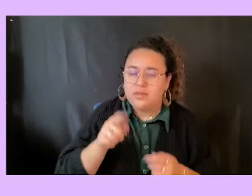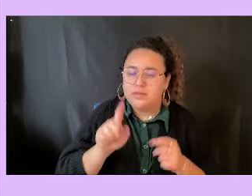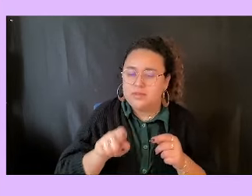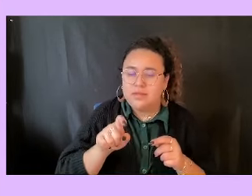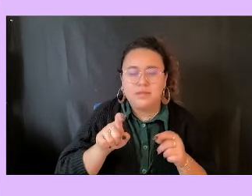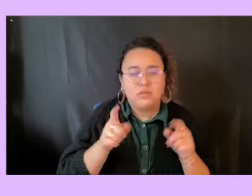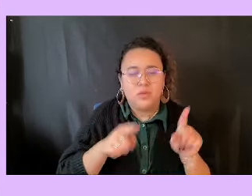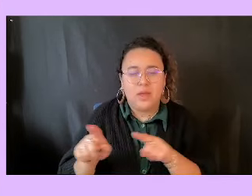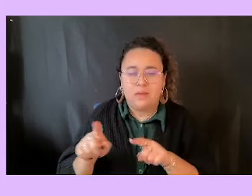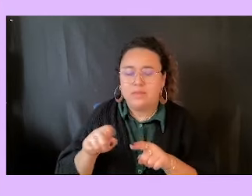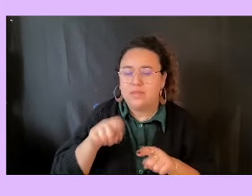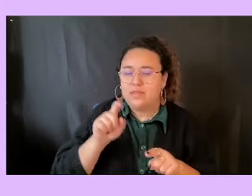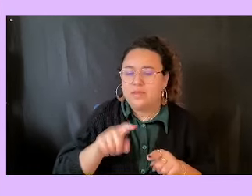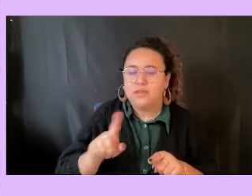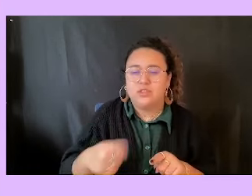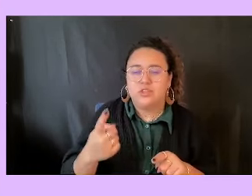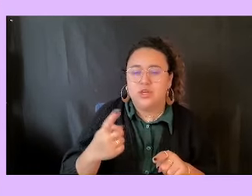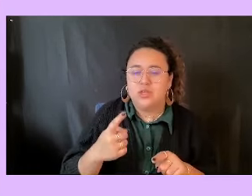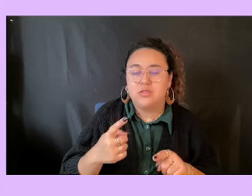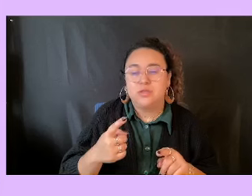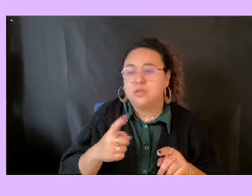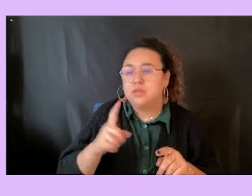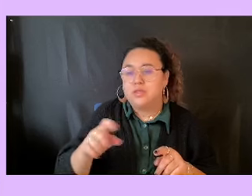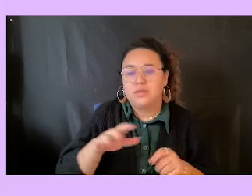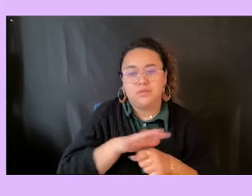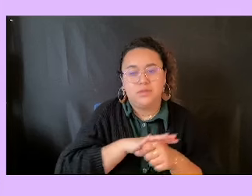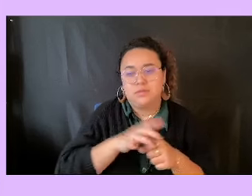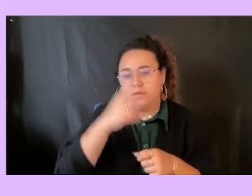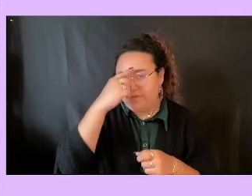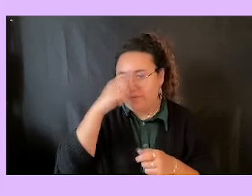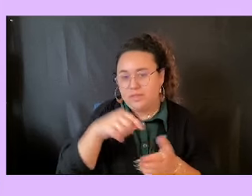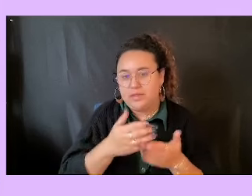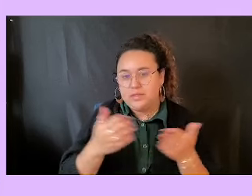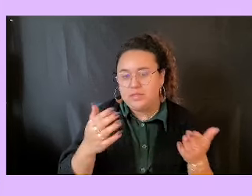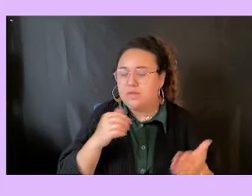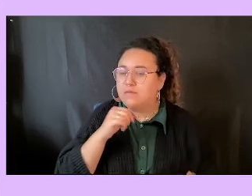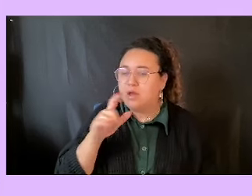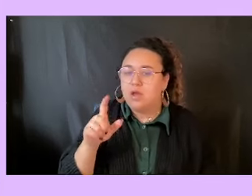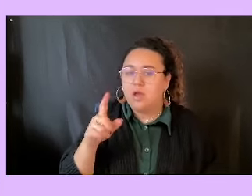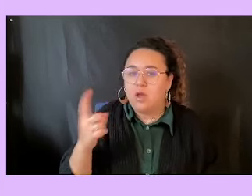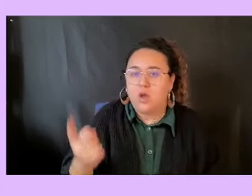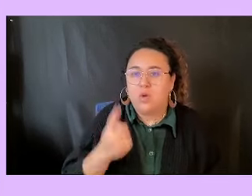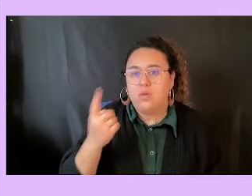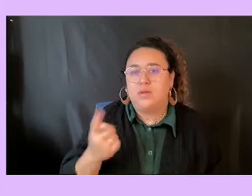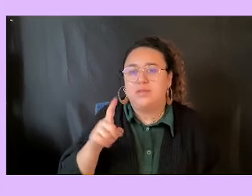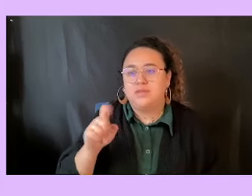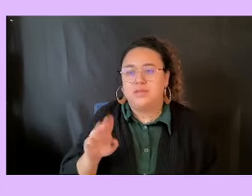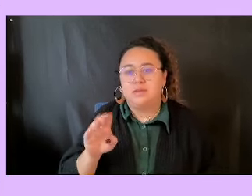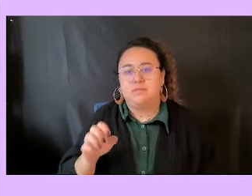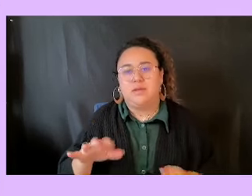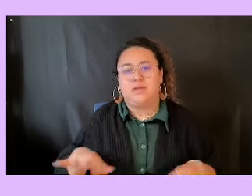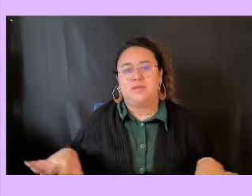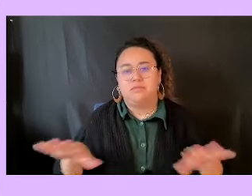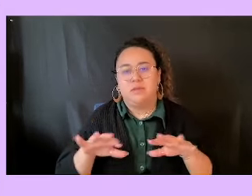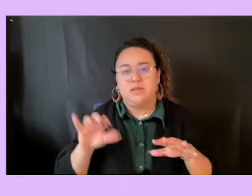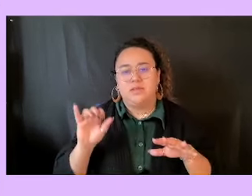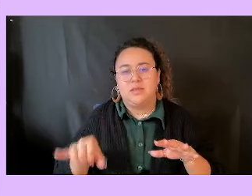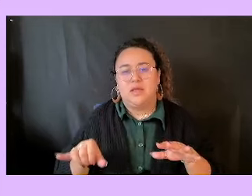just, there needs to be a space for this stuff, and it doesn't always need to be a space that is like